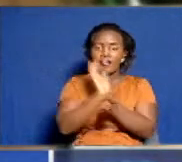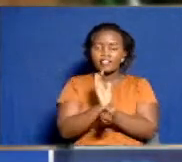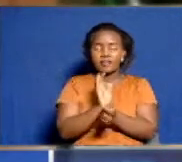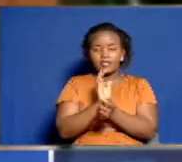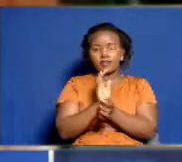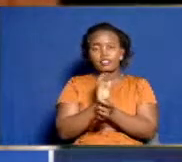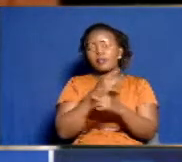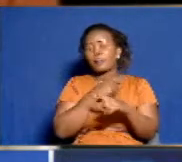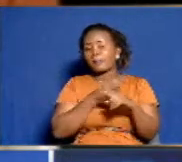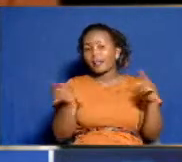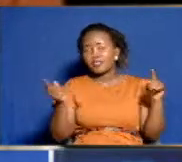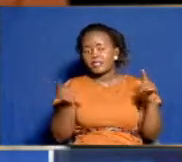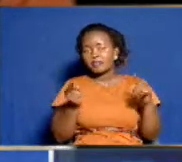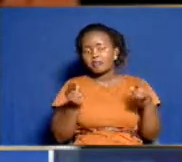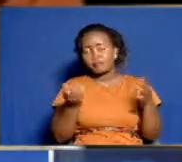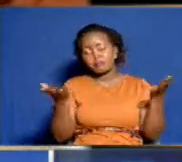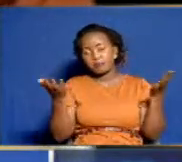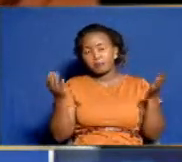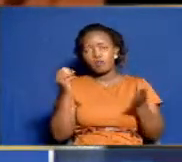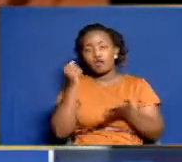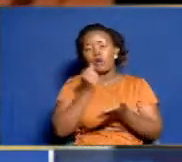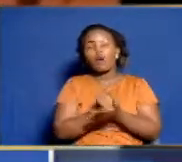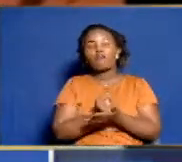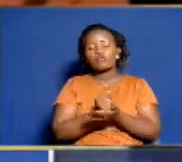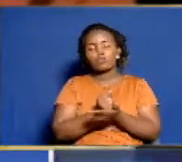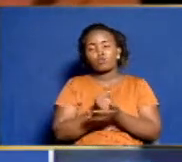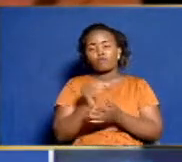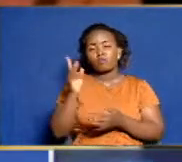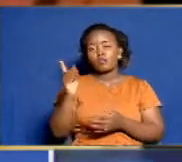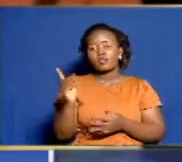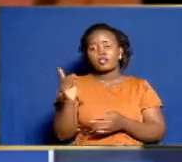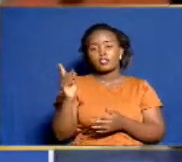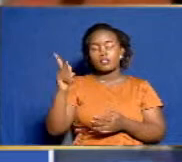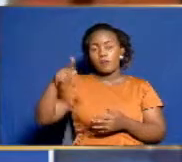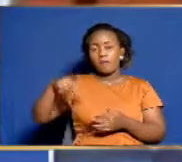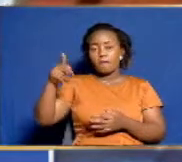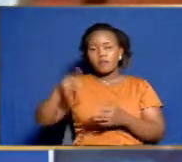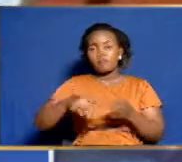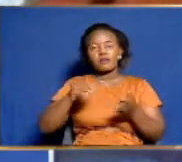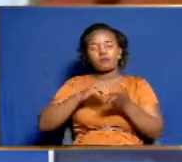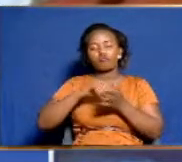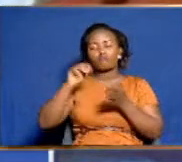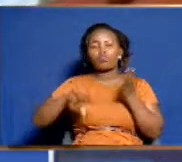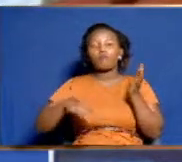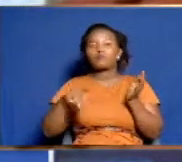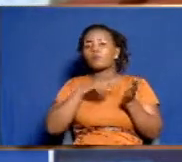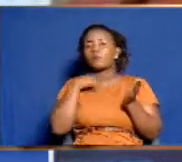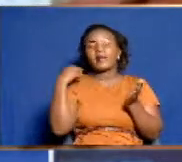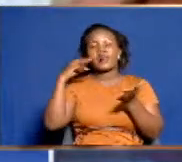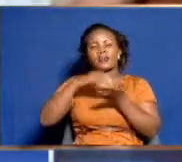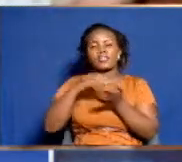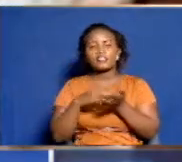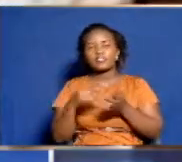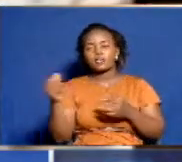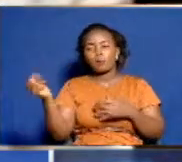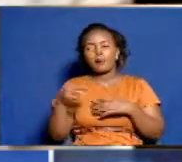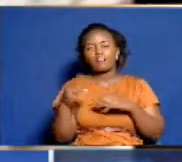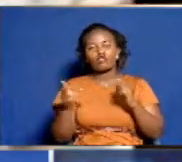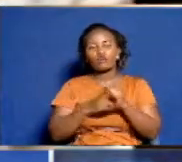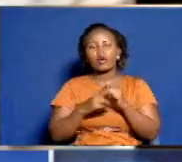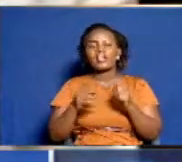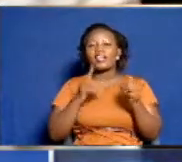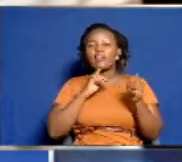incidents, but Office of the Director of Public Prosecutions dropped the murder case against him in July and ordered for